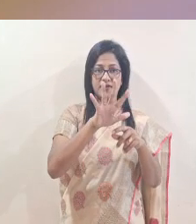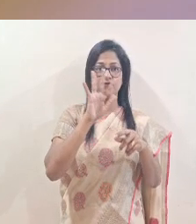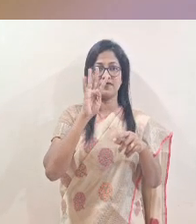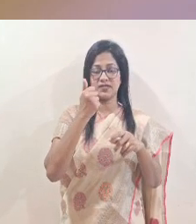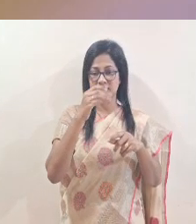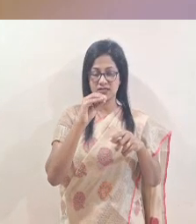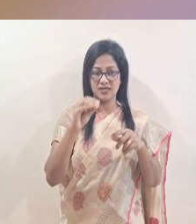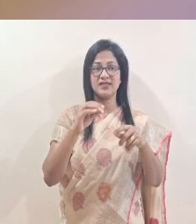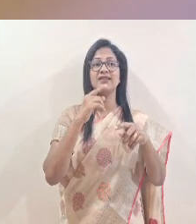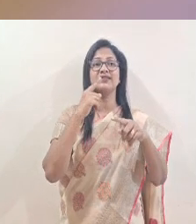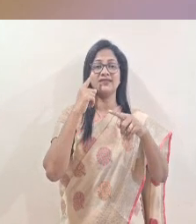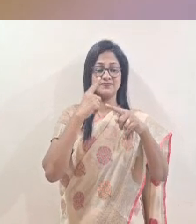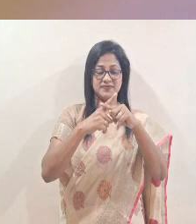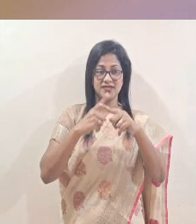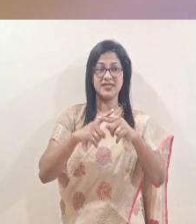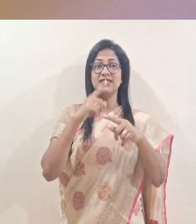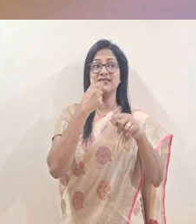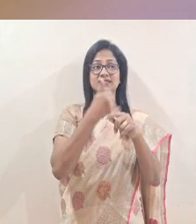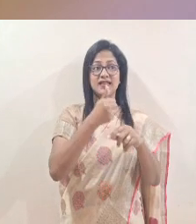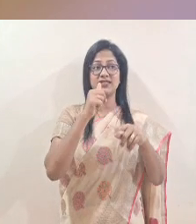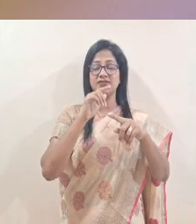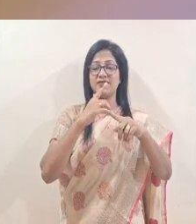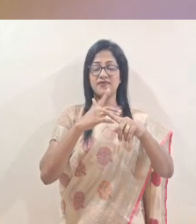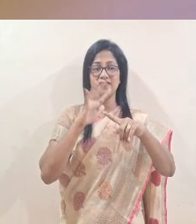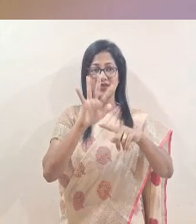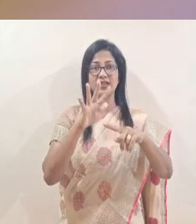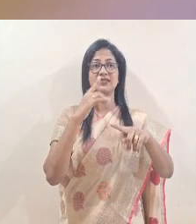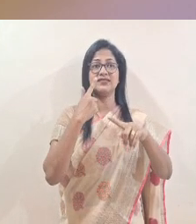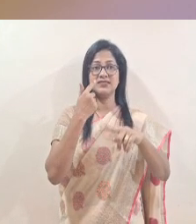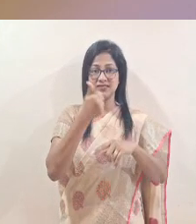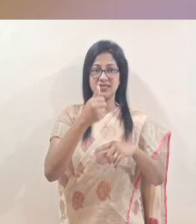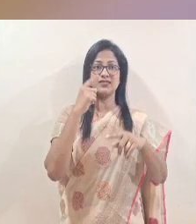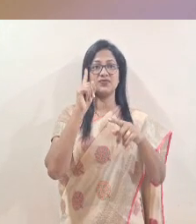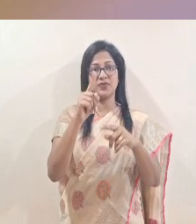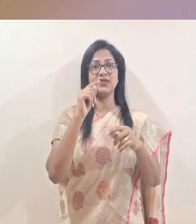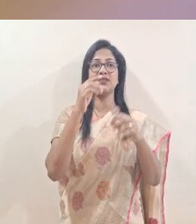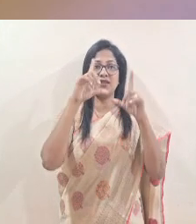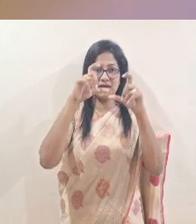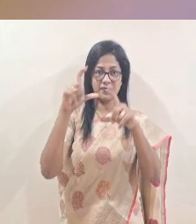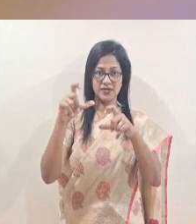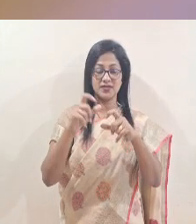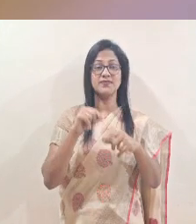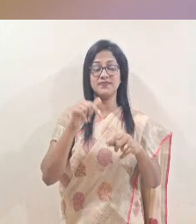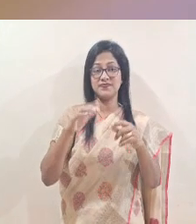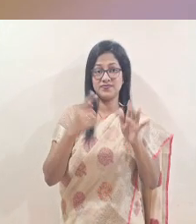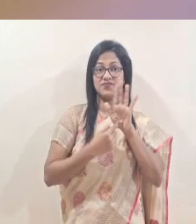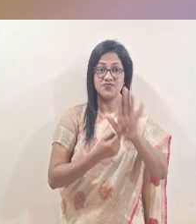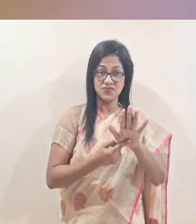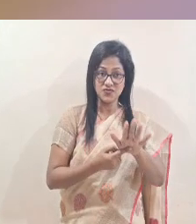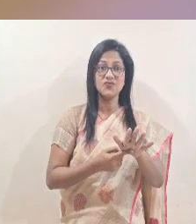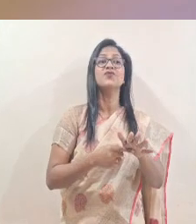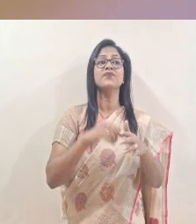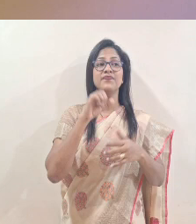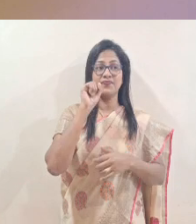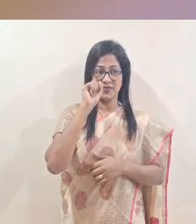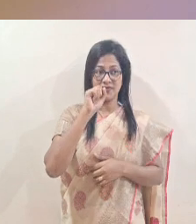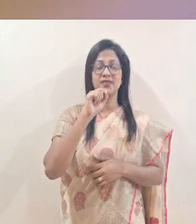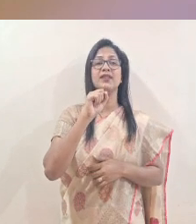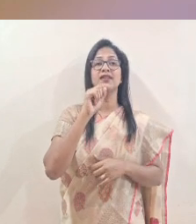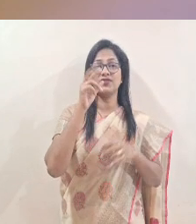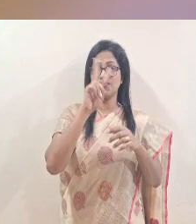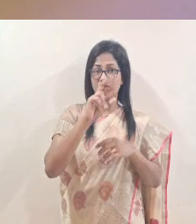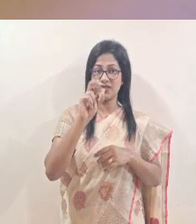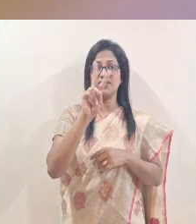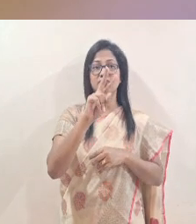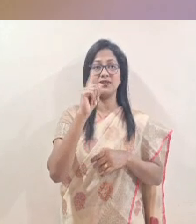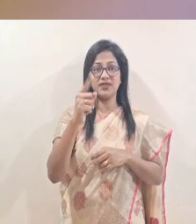switched to PyQGIS tool for 6561 images. Then ResNet model was used, which I have shown in Shen